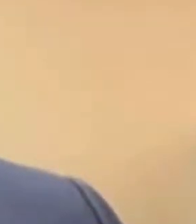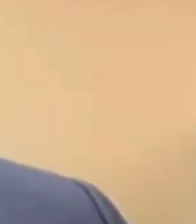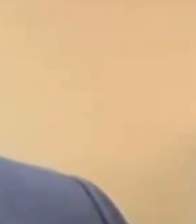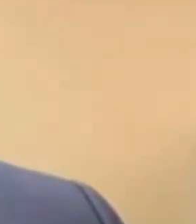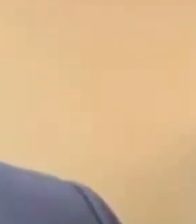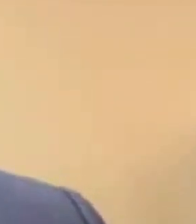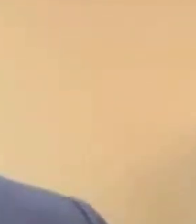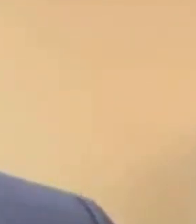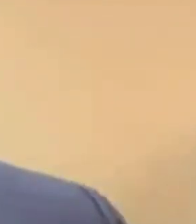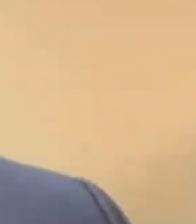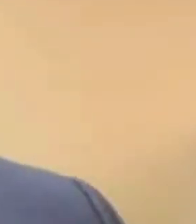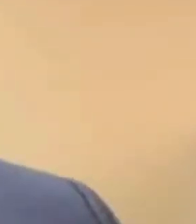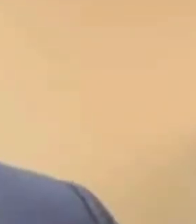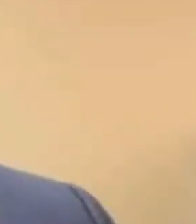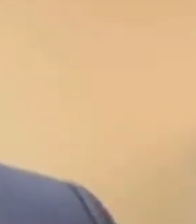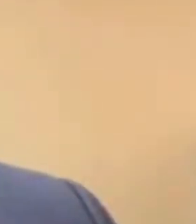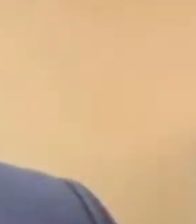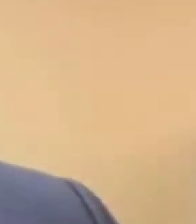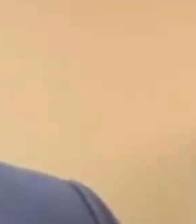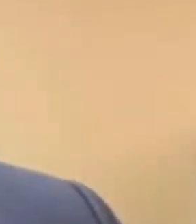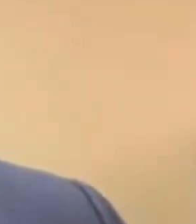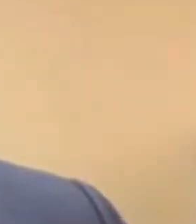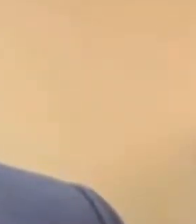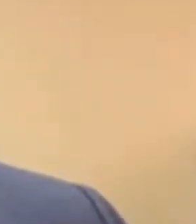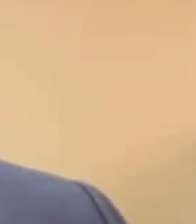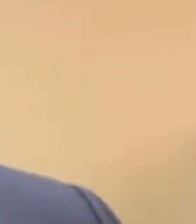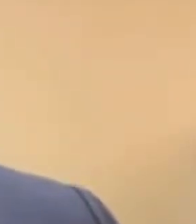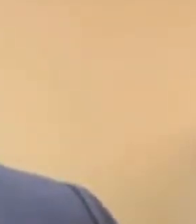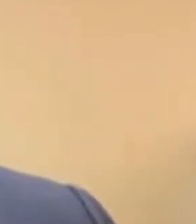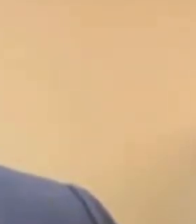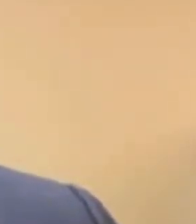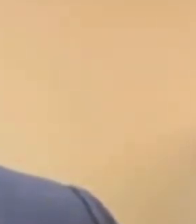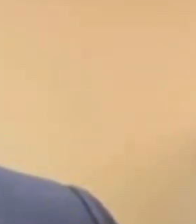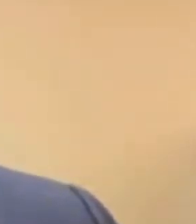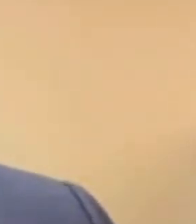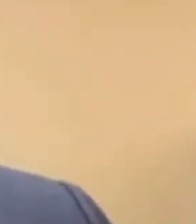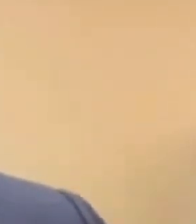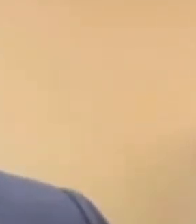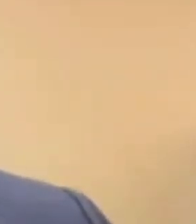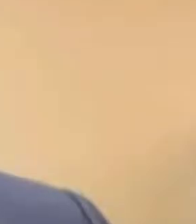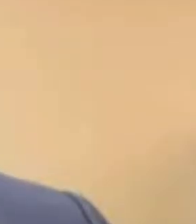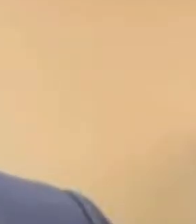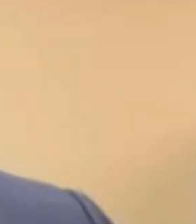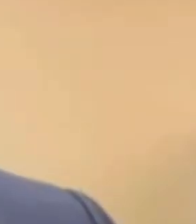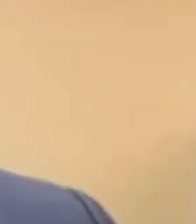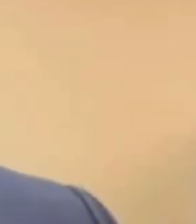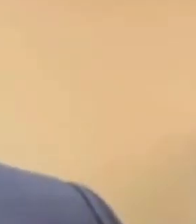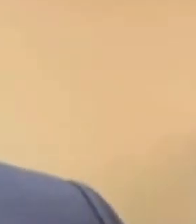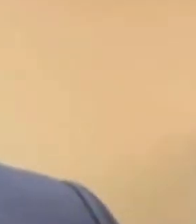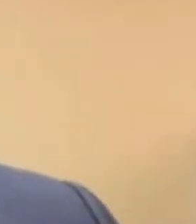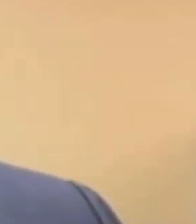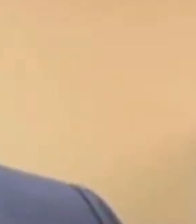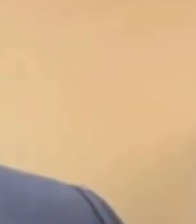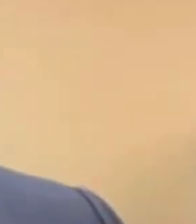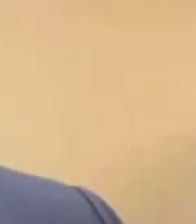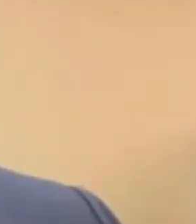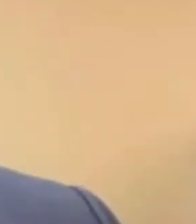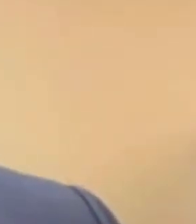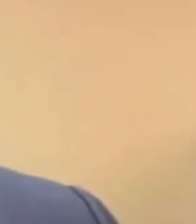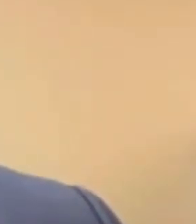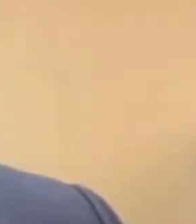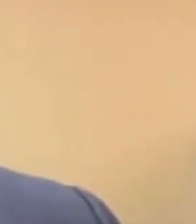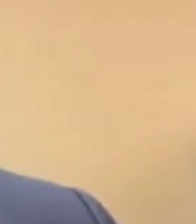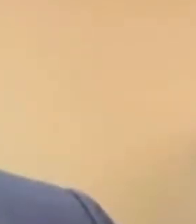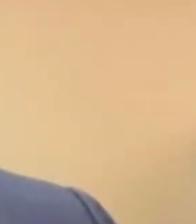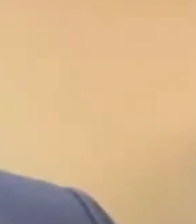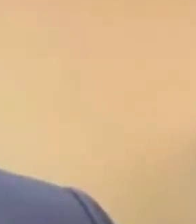into law. I think that's a progressive step that helps future presidents in decision-making. Now, Mr. President, you have